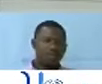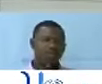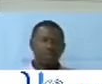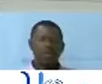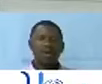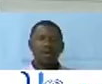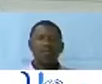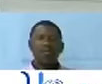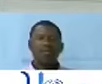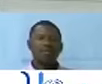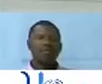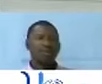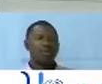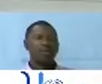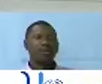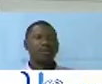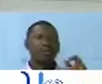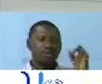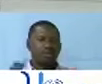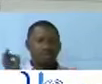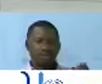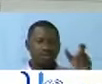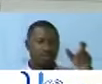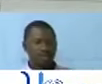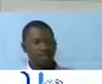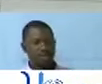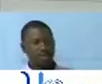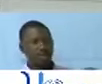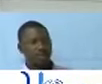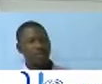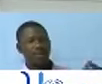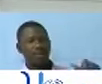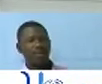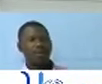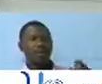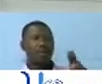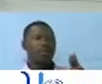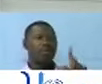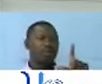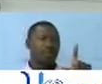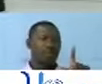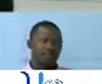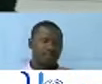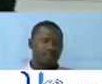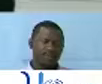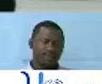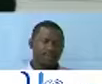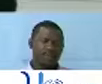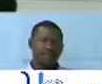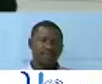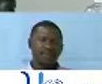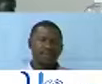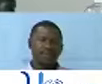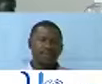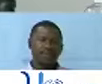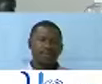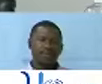féwolo bi nga xamné am nañ ko ak Justice Paul. Did that precede the arrest of Mr. Antoumane